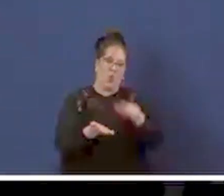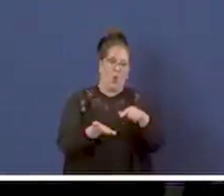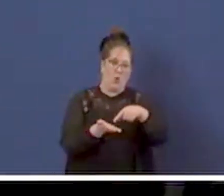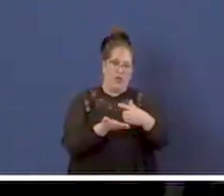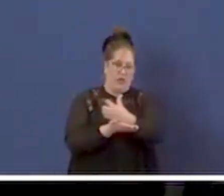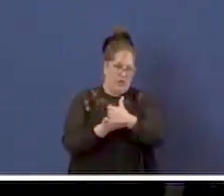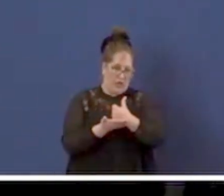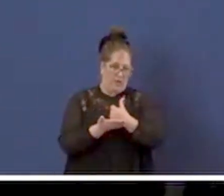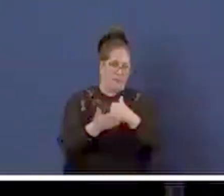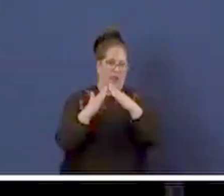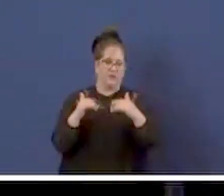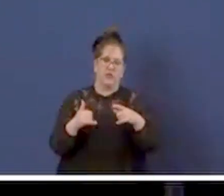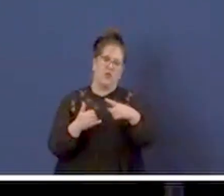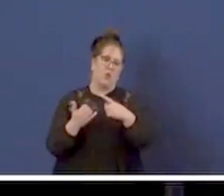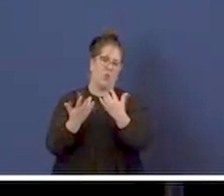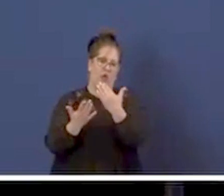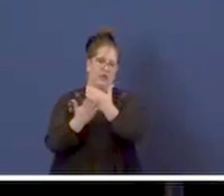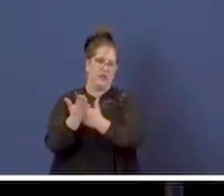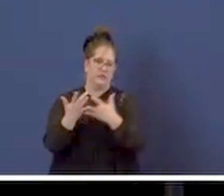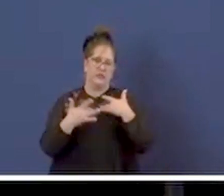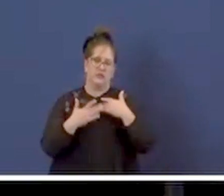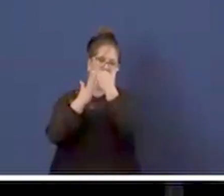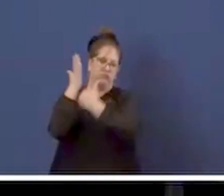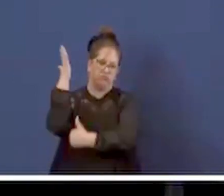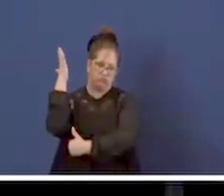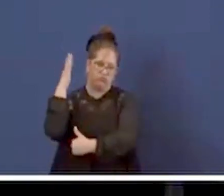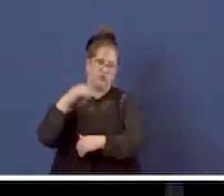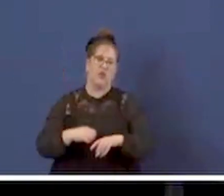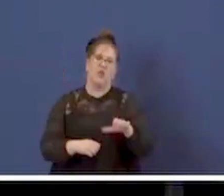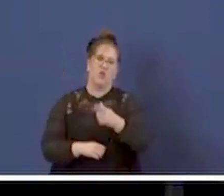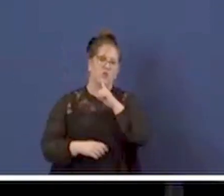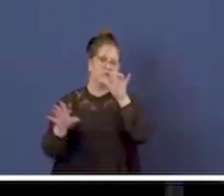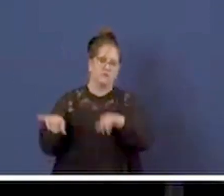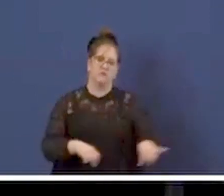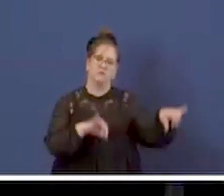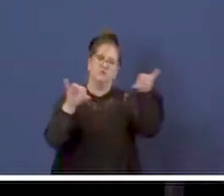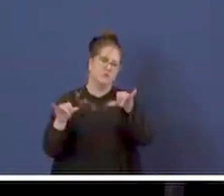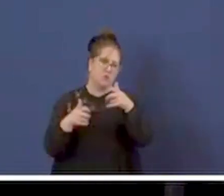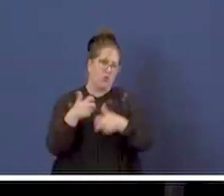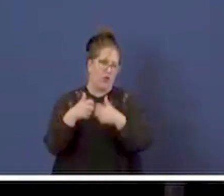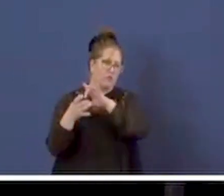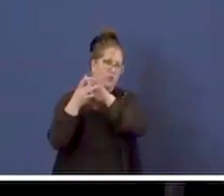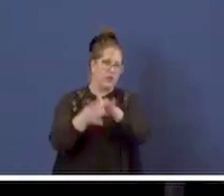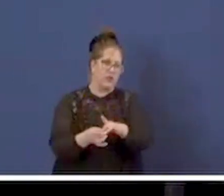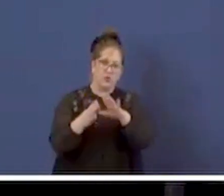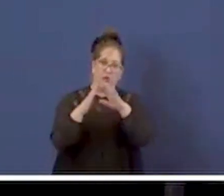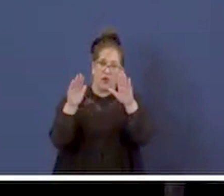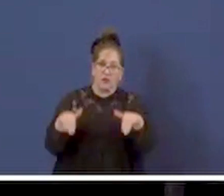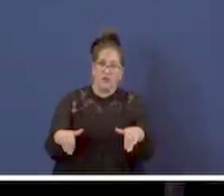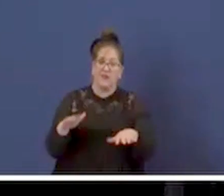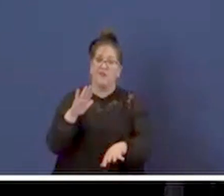wait lists. The other very big, commonly encountered problem with housing is